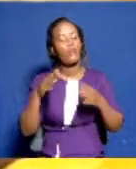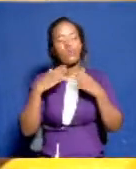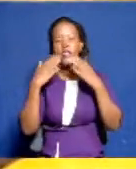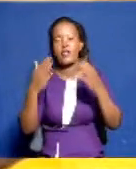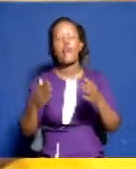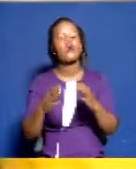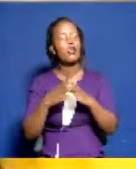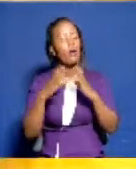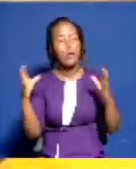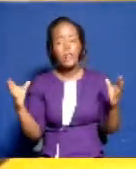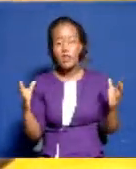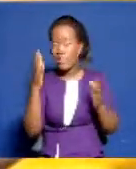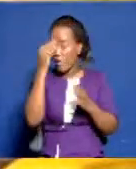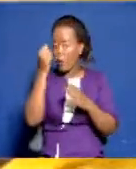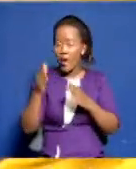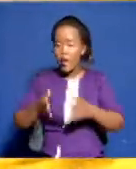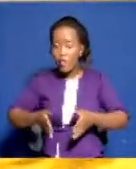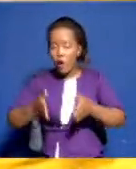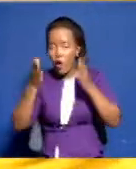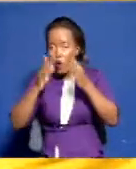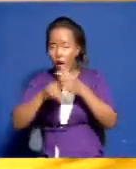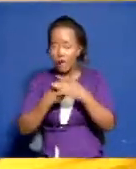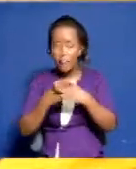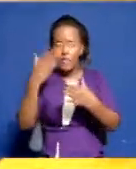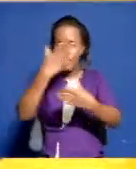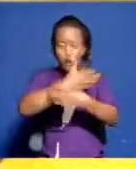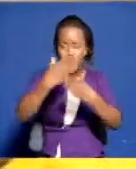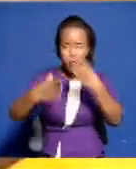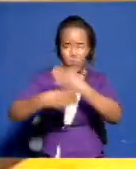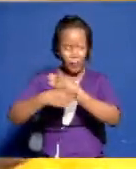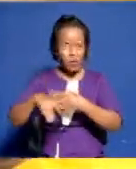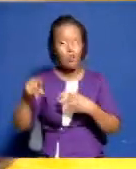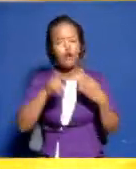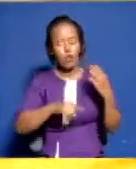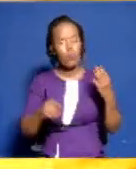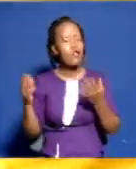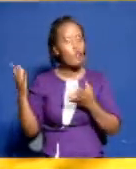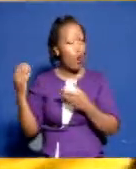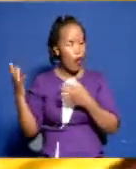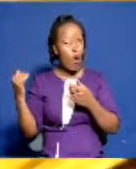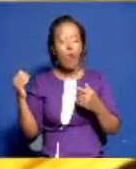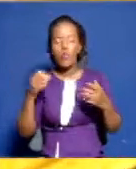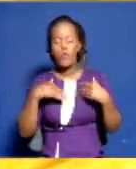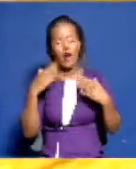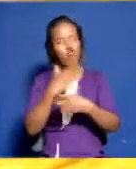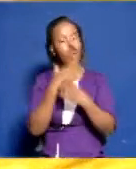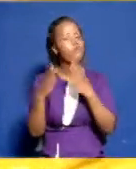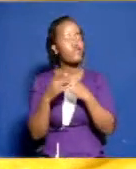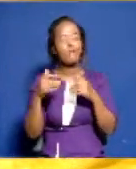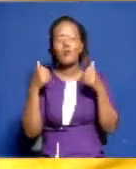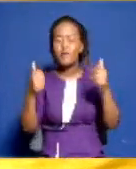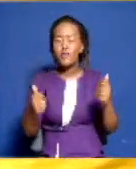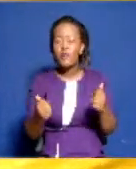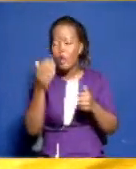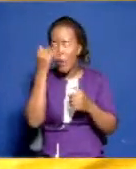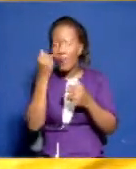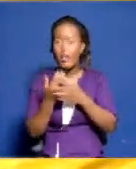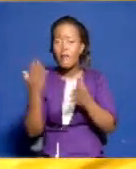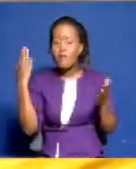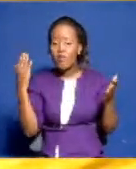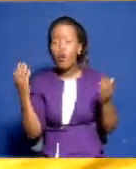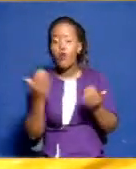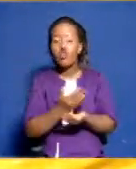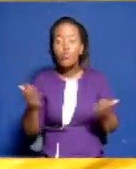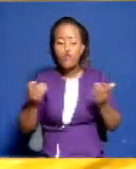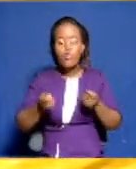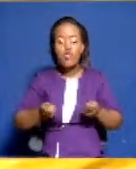vile barabara yetu imeanza kufanywa kazi. Sasa tunaona sasa itatengenezwa kwa sababu hatukuwa tukipeleka watoto na